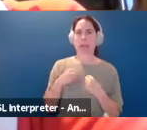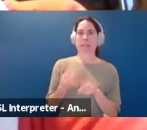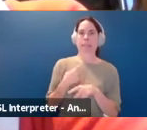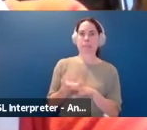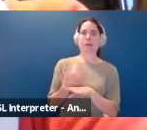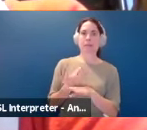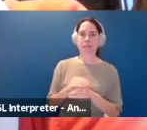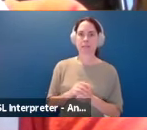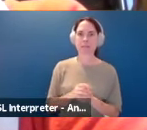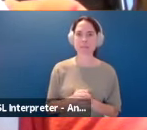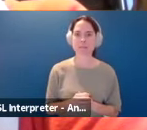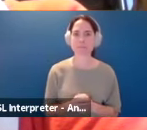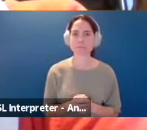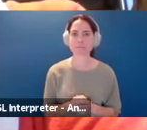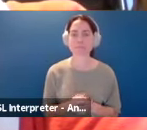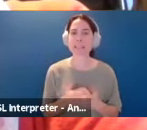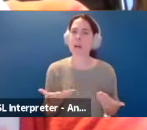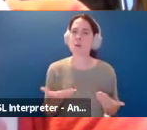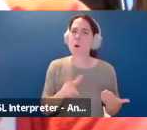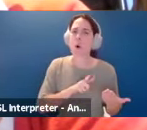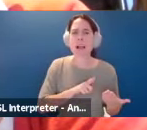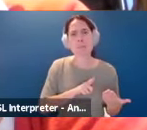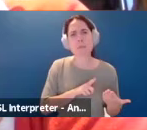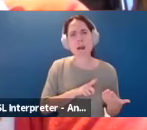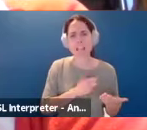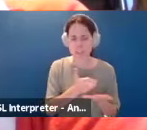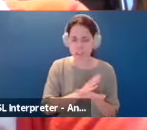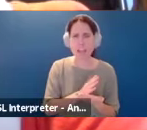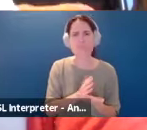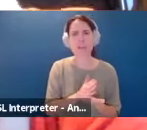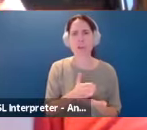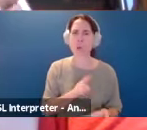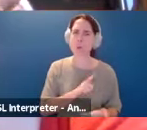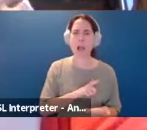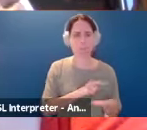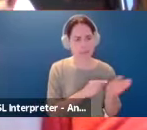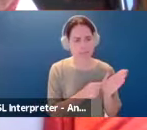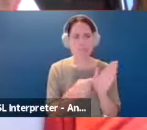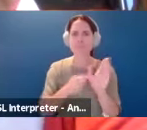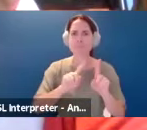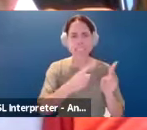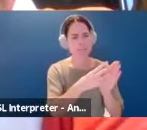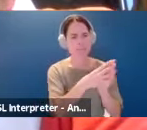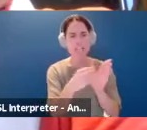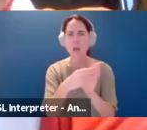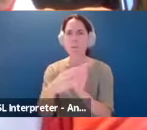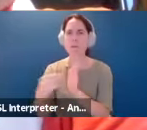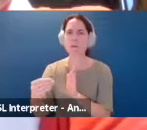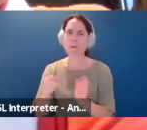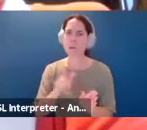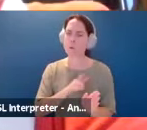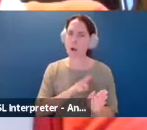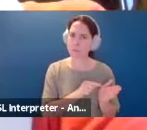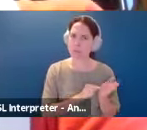i it was an effort it was challenging for me it was useful for me to try to think through what was my